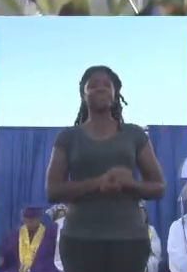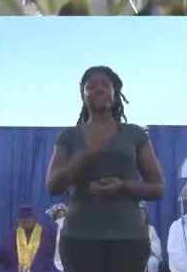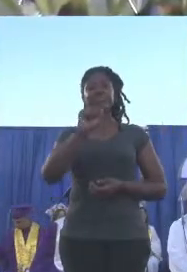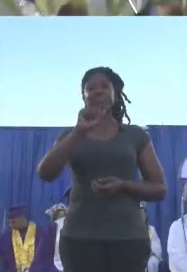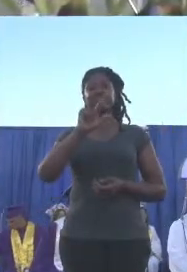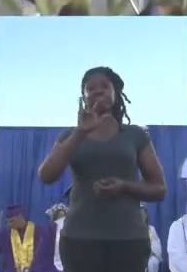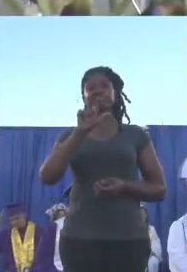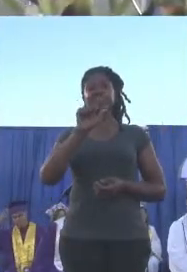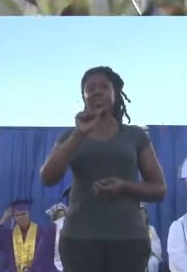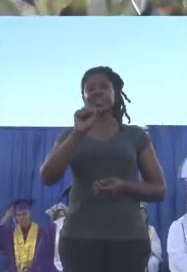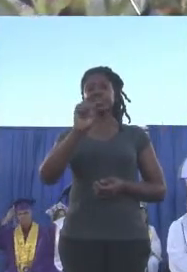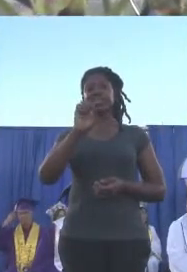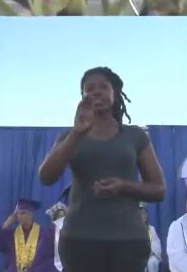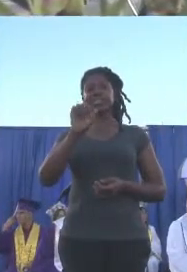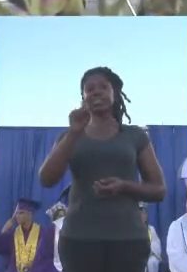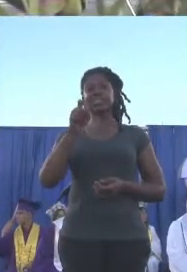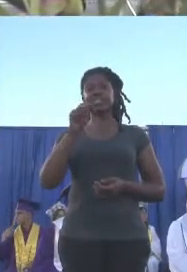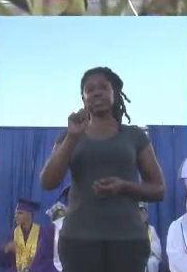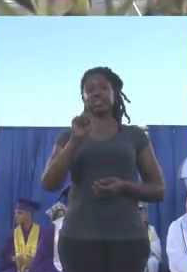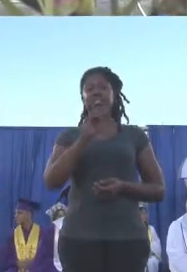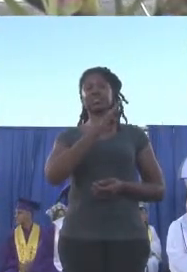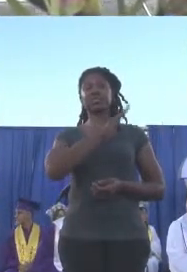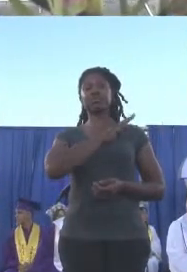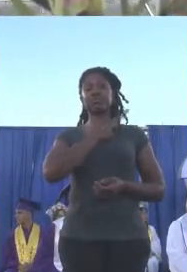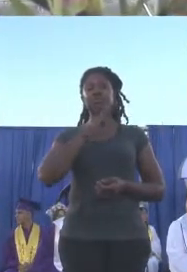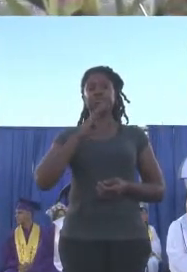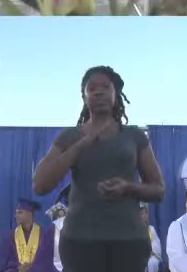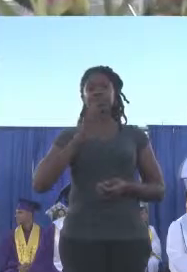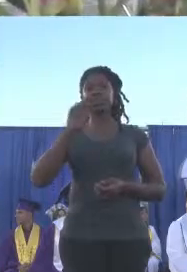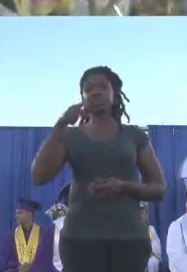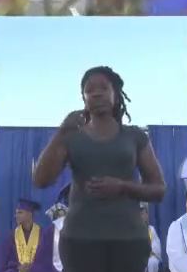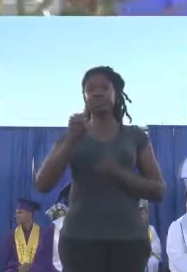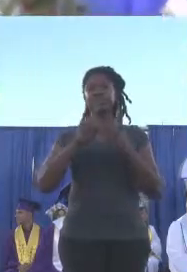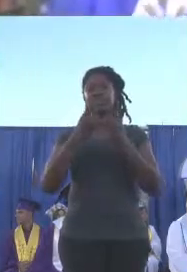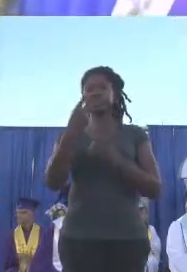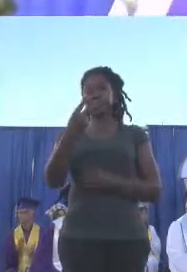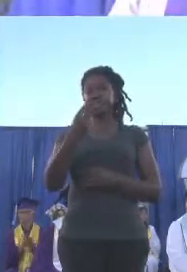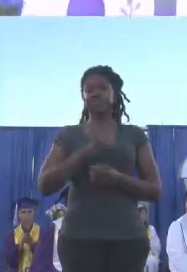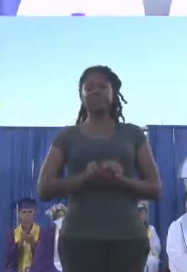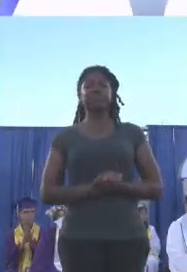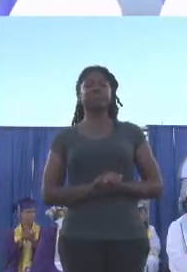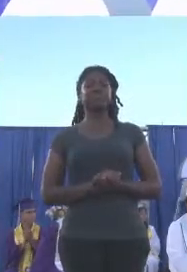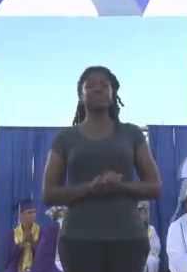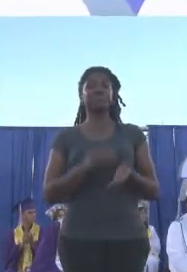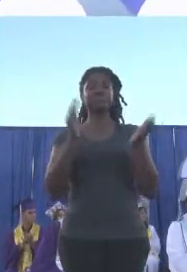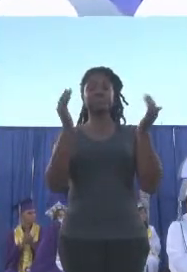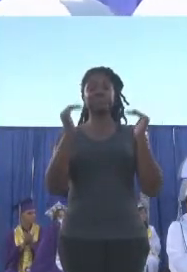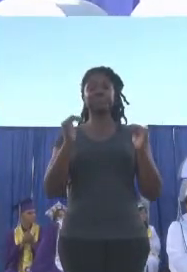Alicia Sebastian, Board Vice President, District 2.